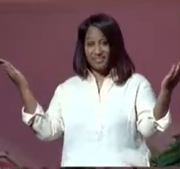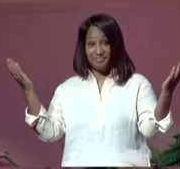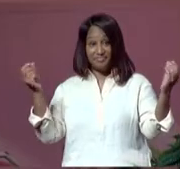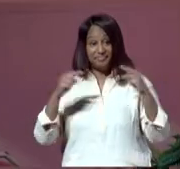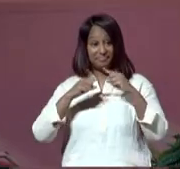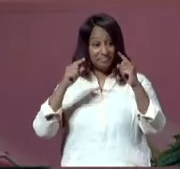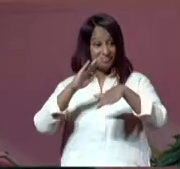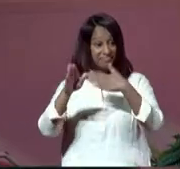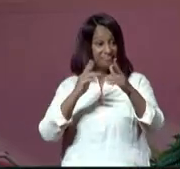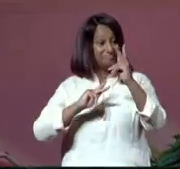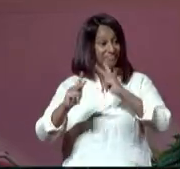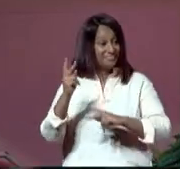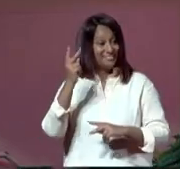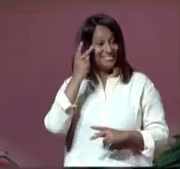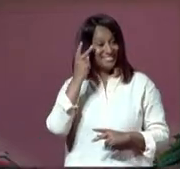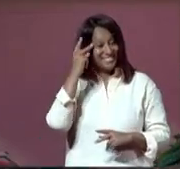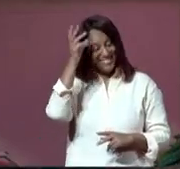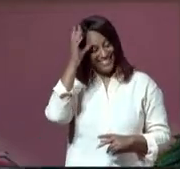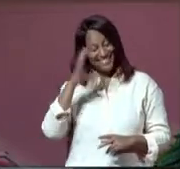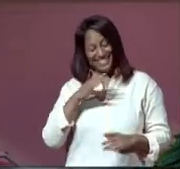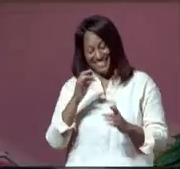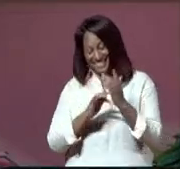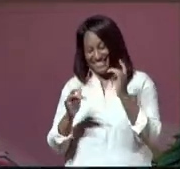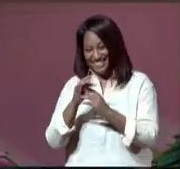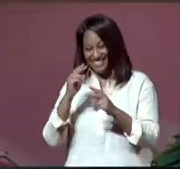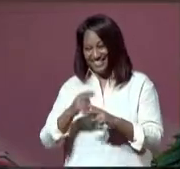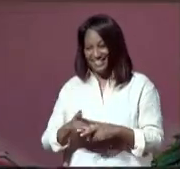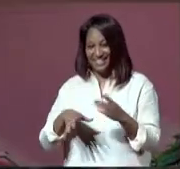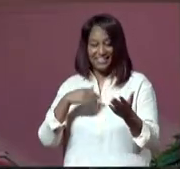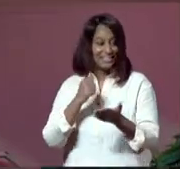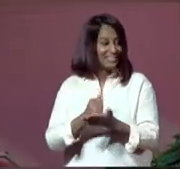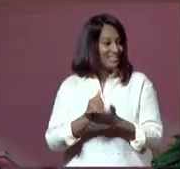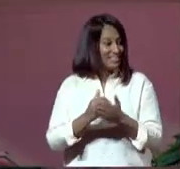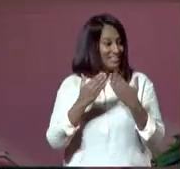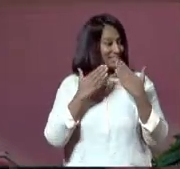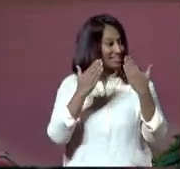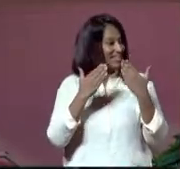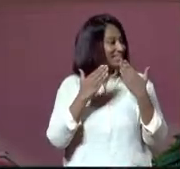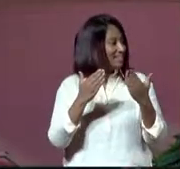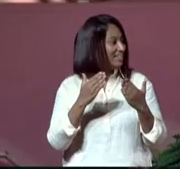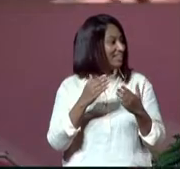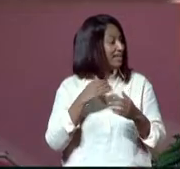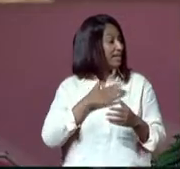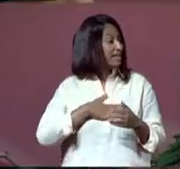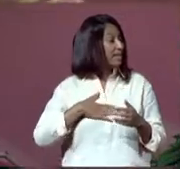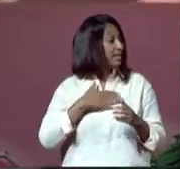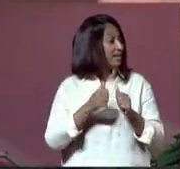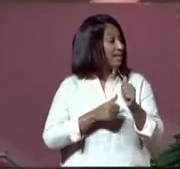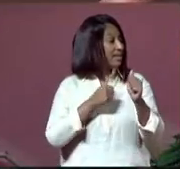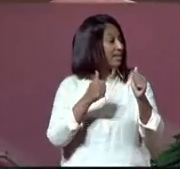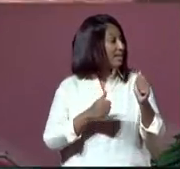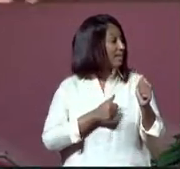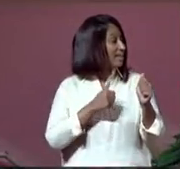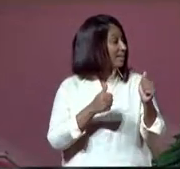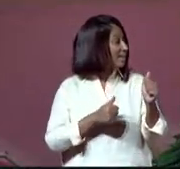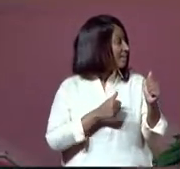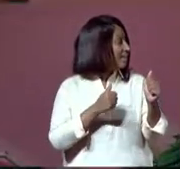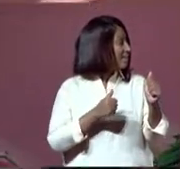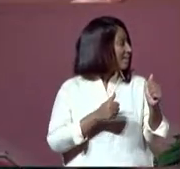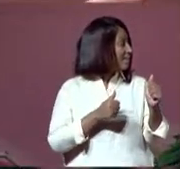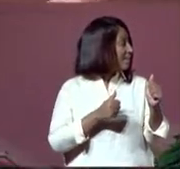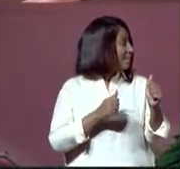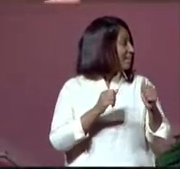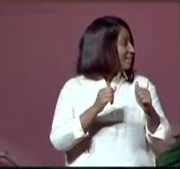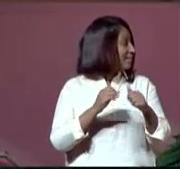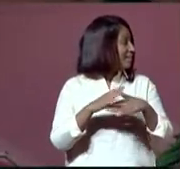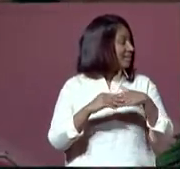In Jesus' name, amen. Thank you. Please go with our decision counselors, our ministers. They're